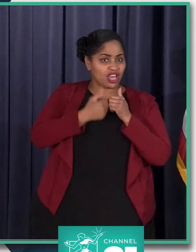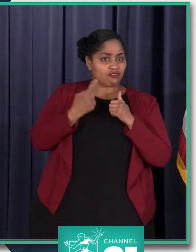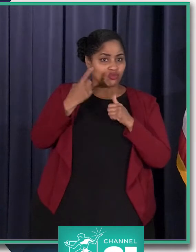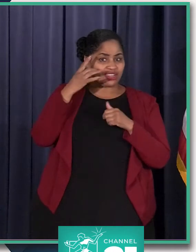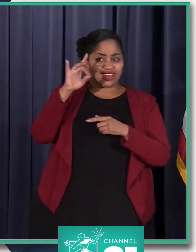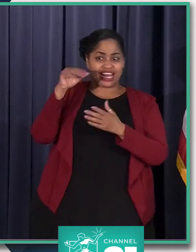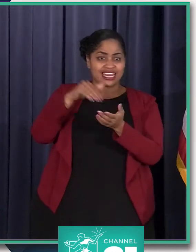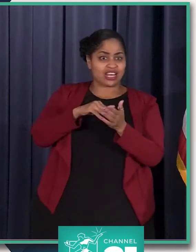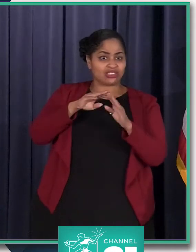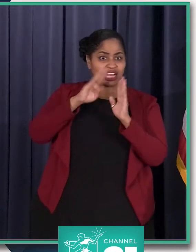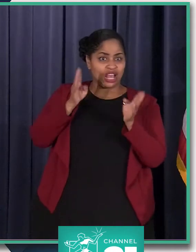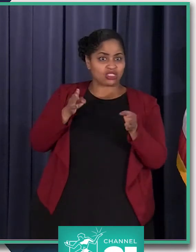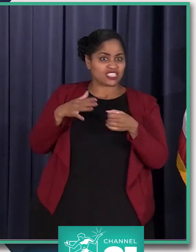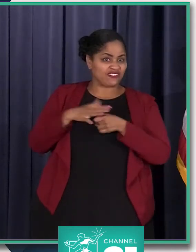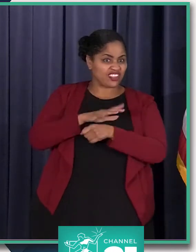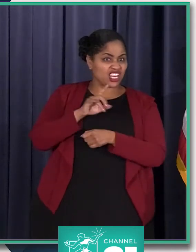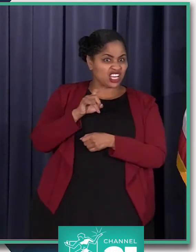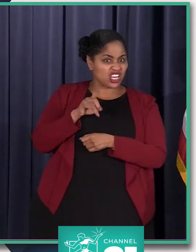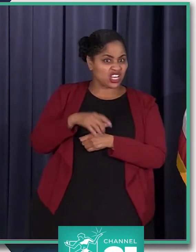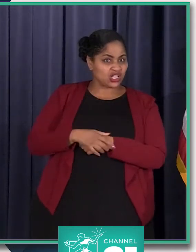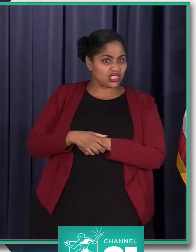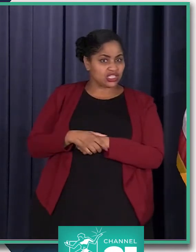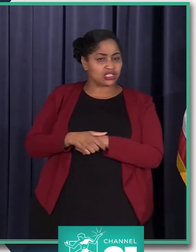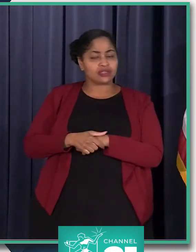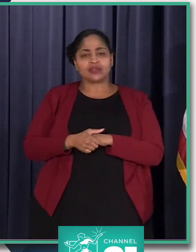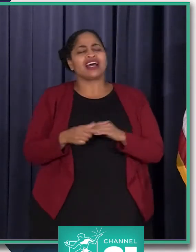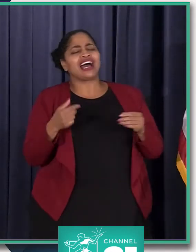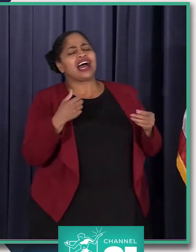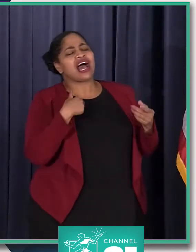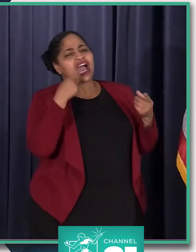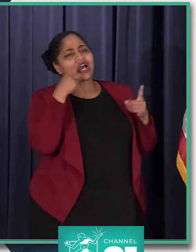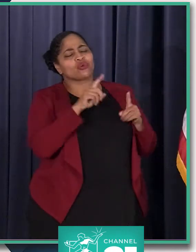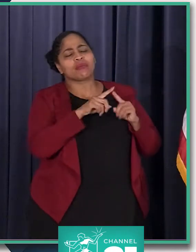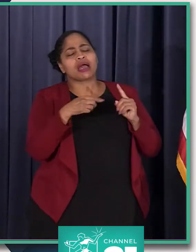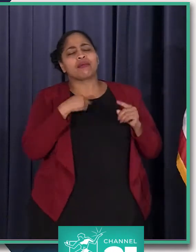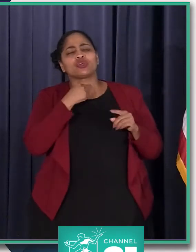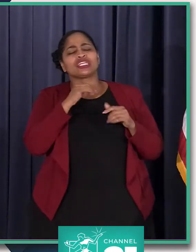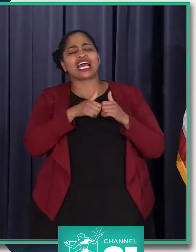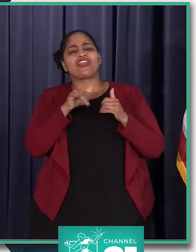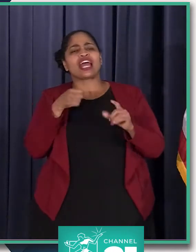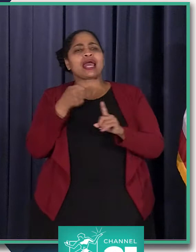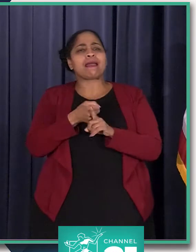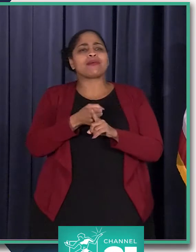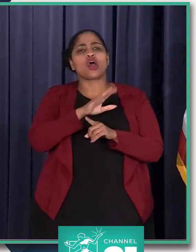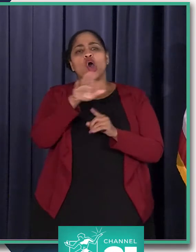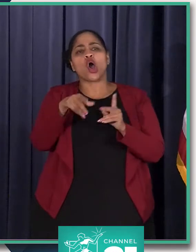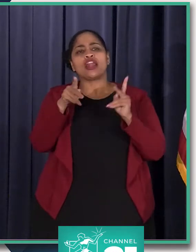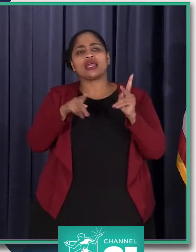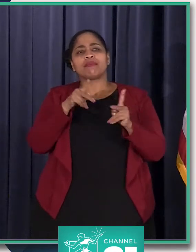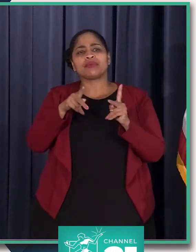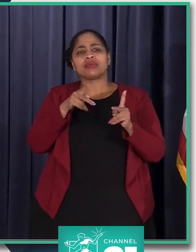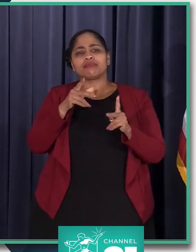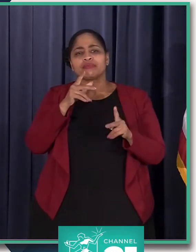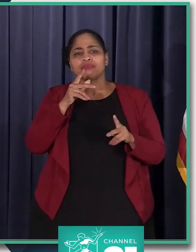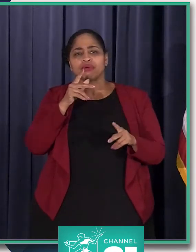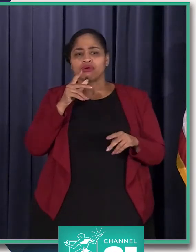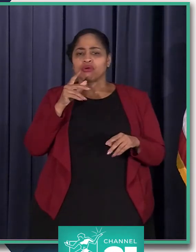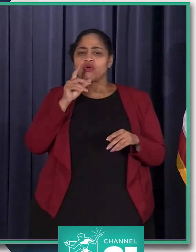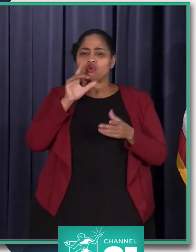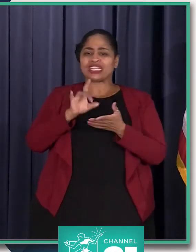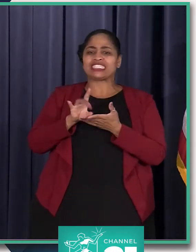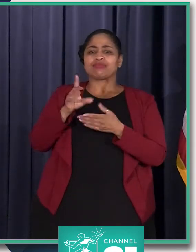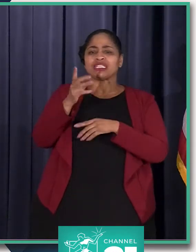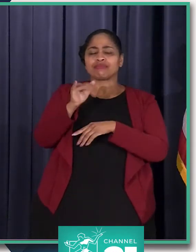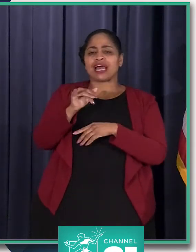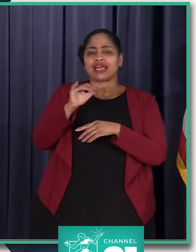8,000 houses are filled? I'm really curious about how that would impact all of the people displaced by illegal overassessment.